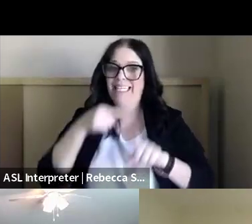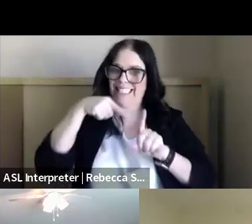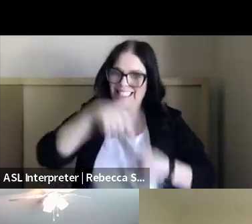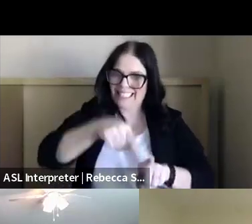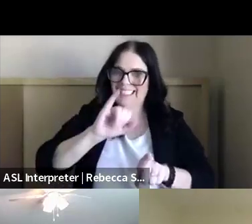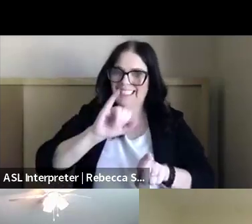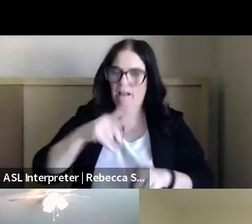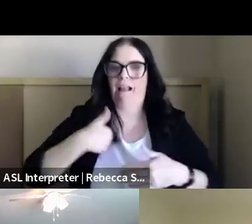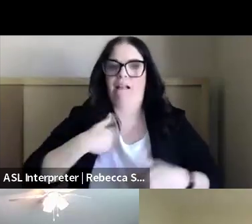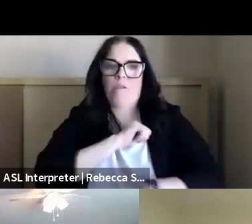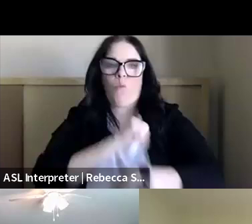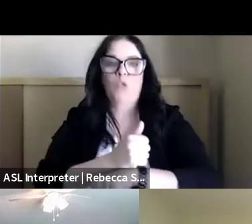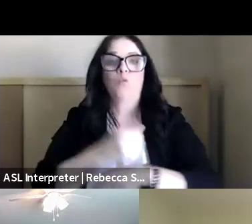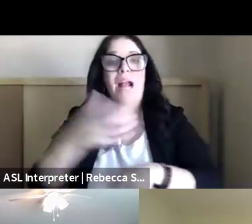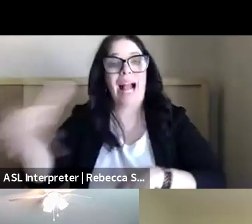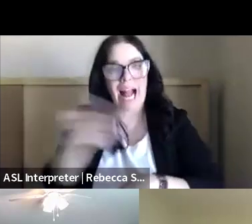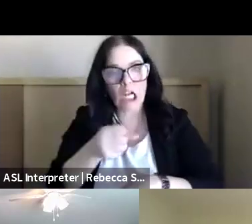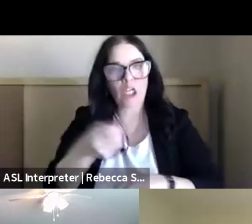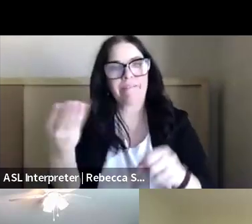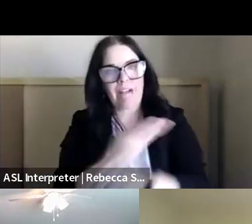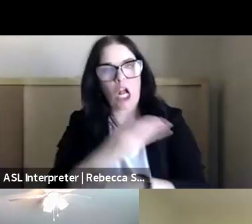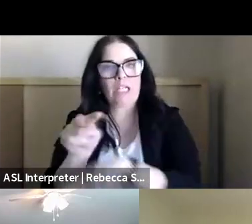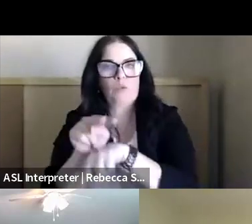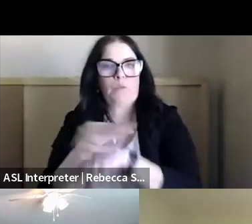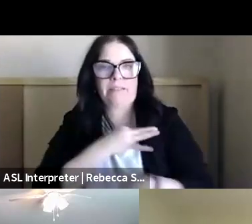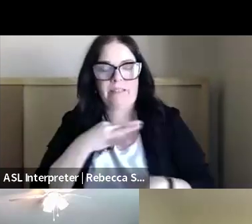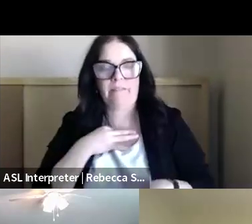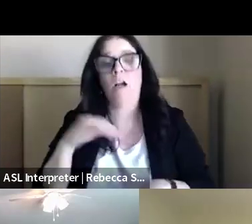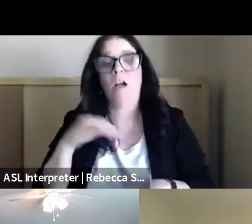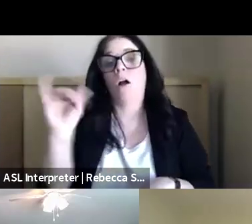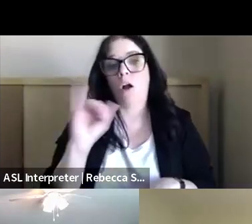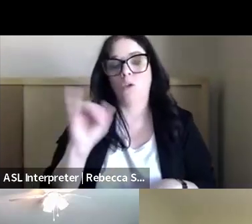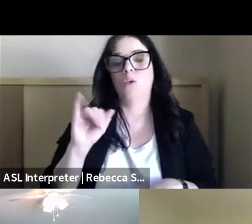And to describe how the DSE will assure that such